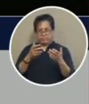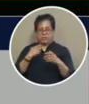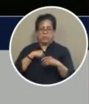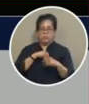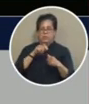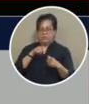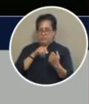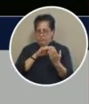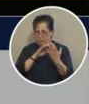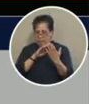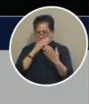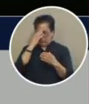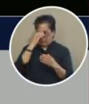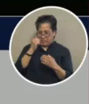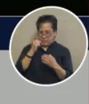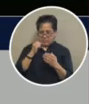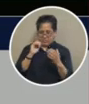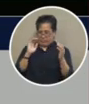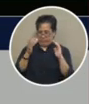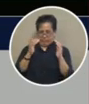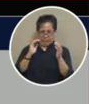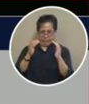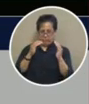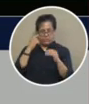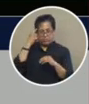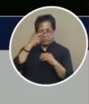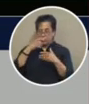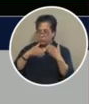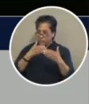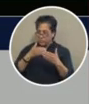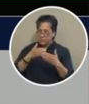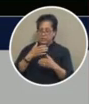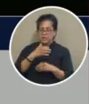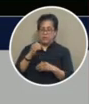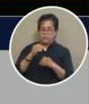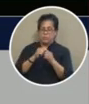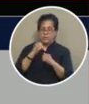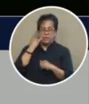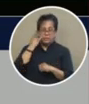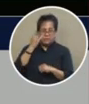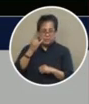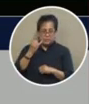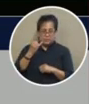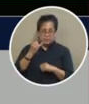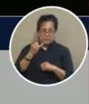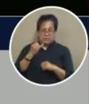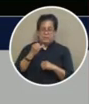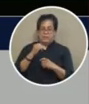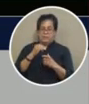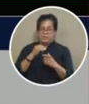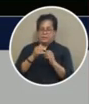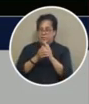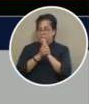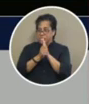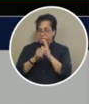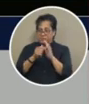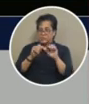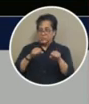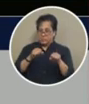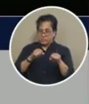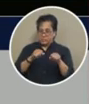approach it with a very common sense thought process, and with the idea of being as efficient as